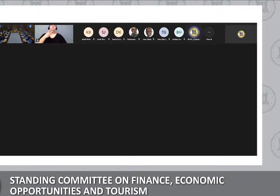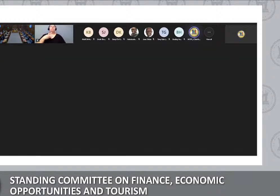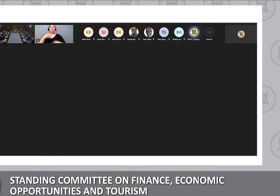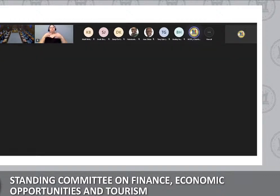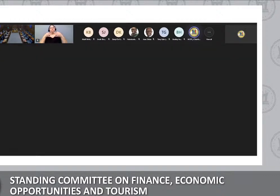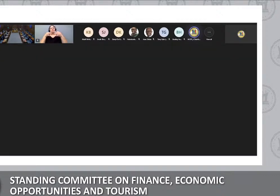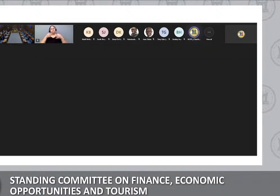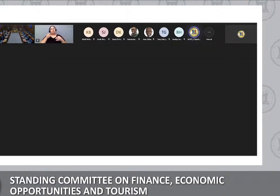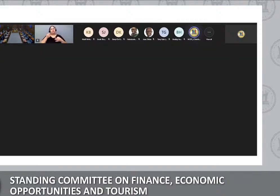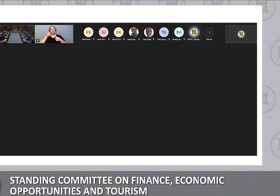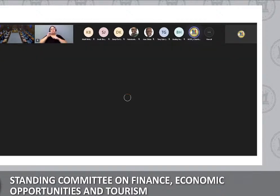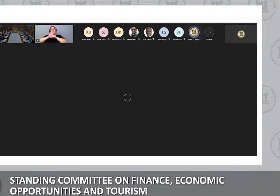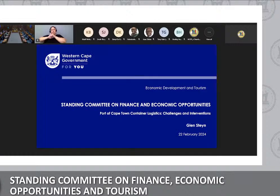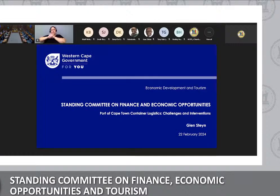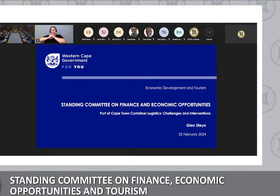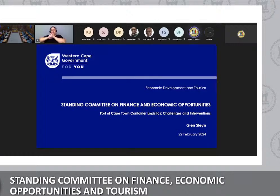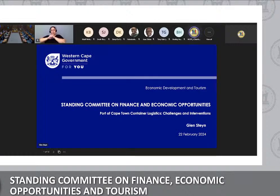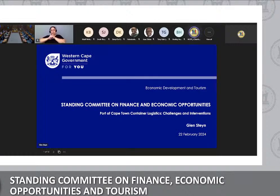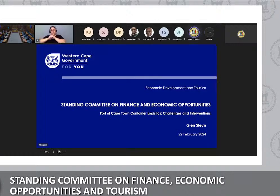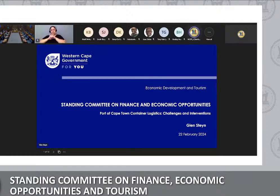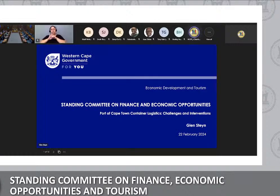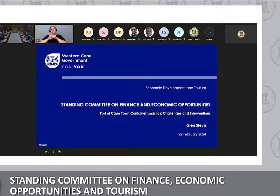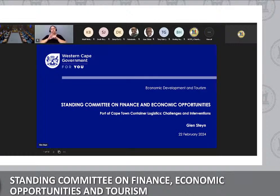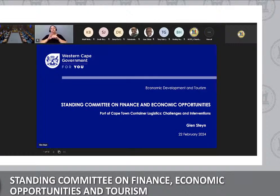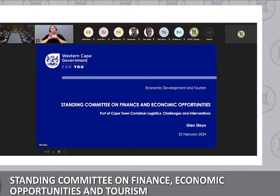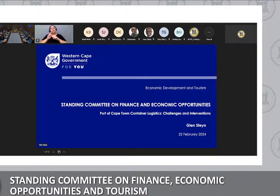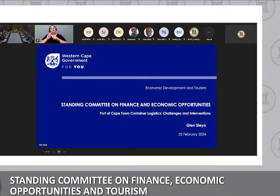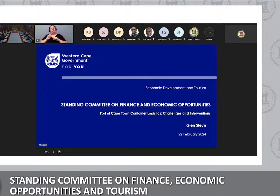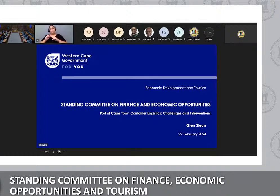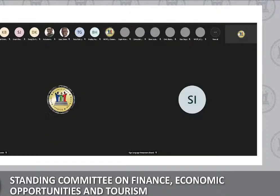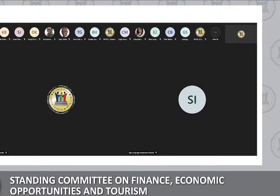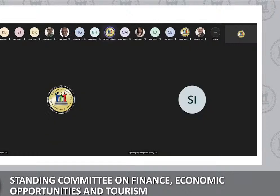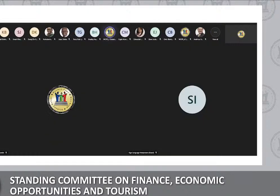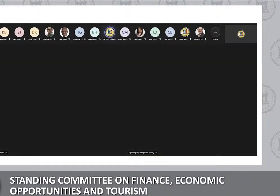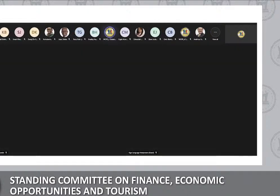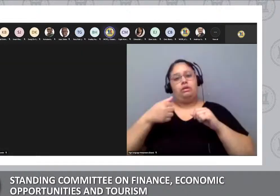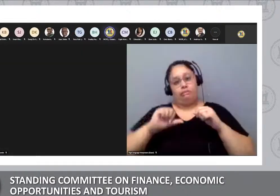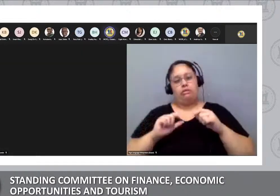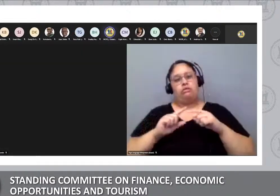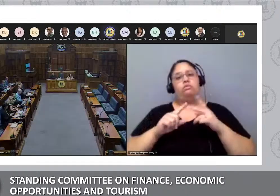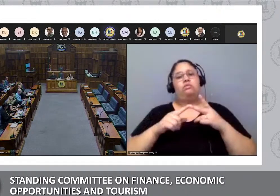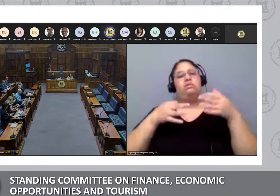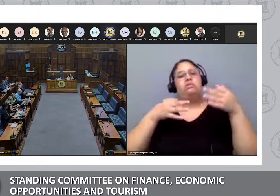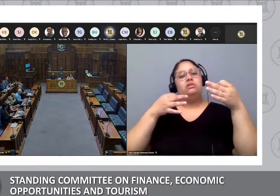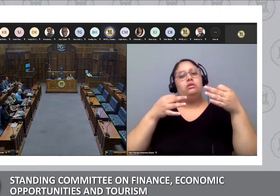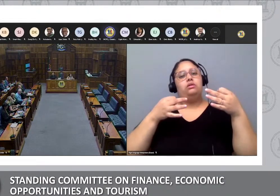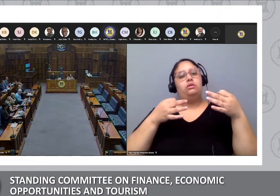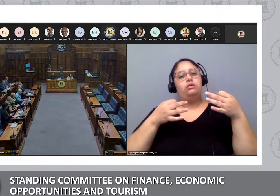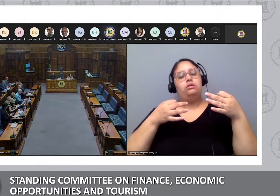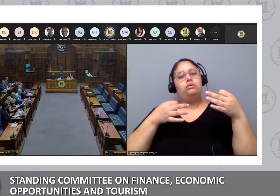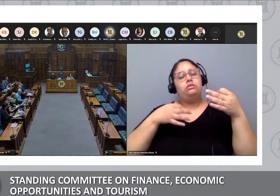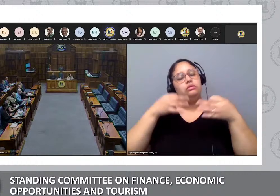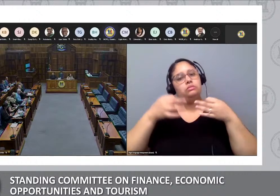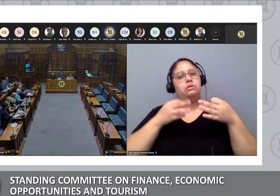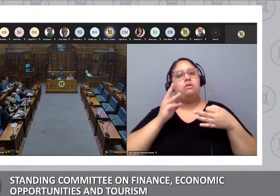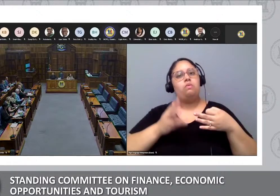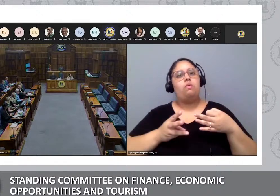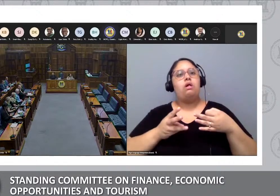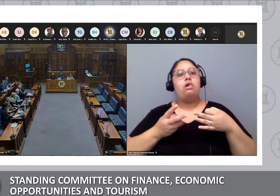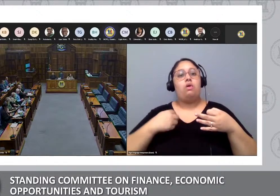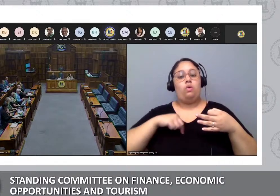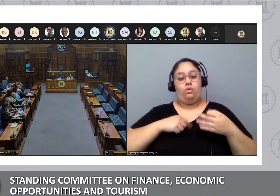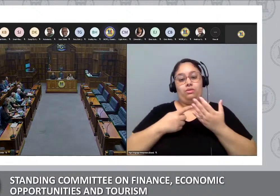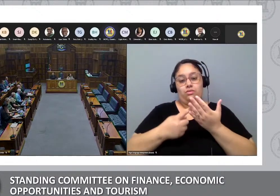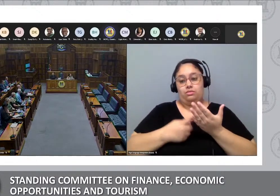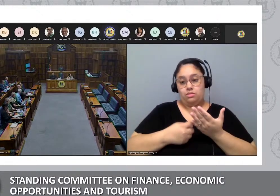and then we are going to articulate how we've discussed or how we've